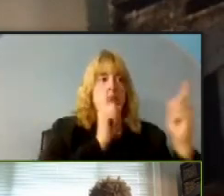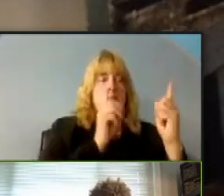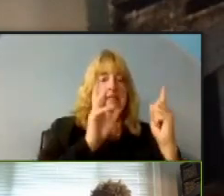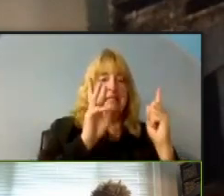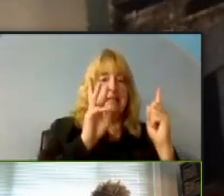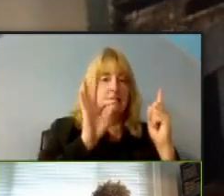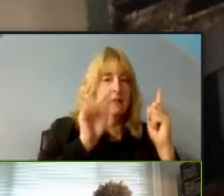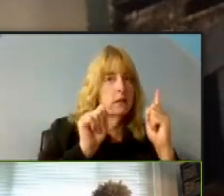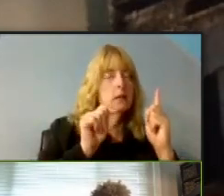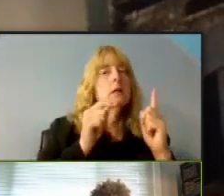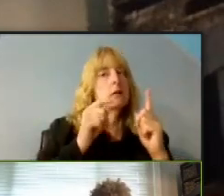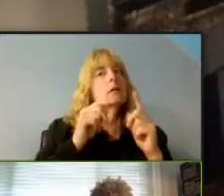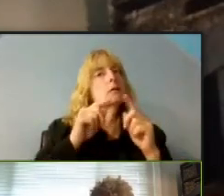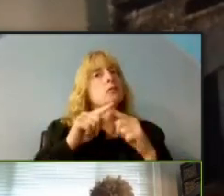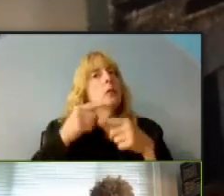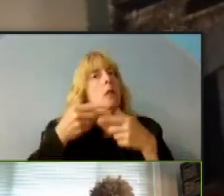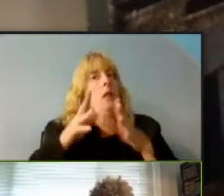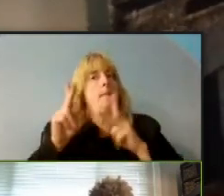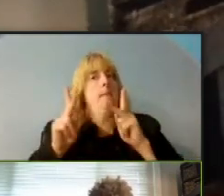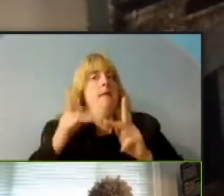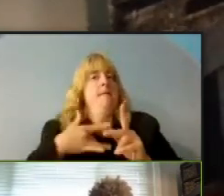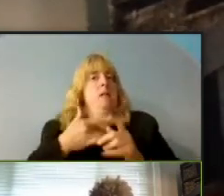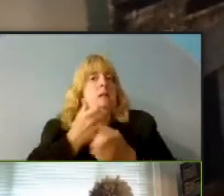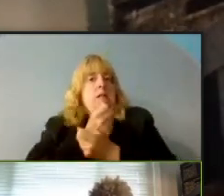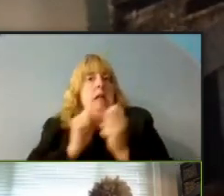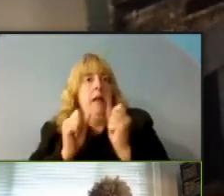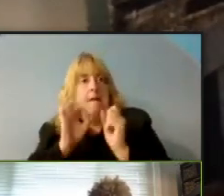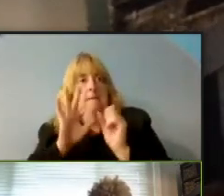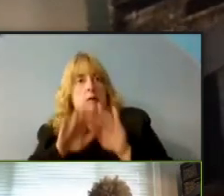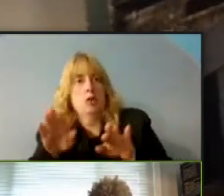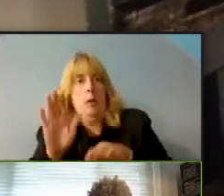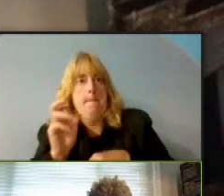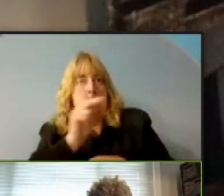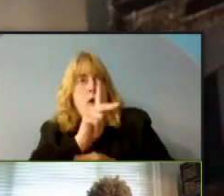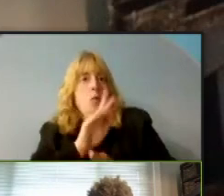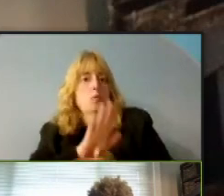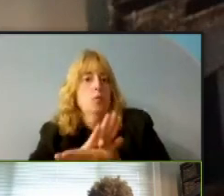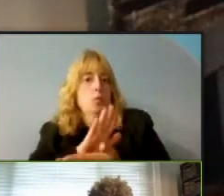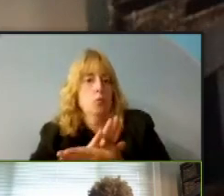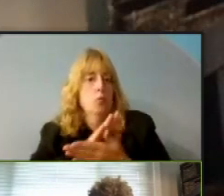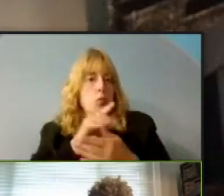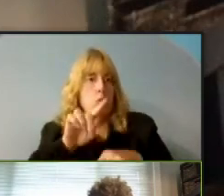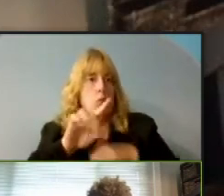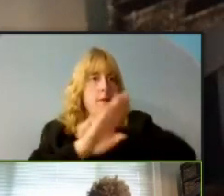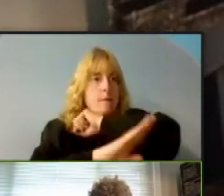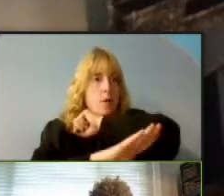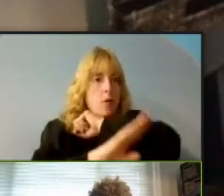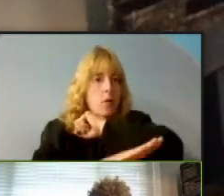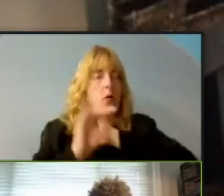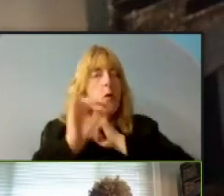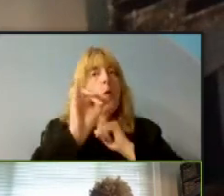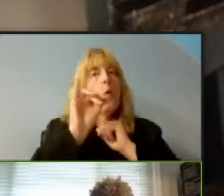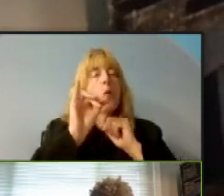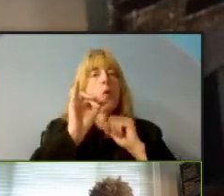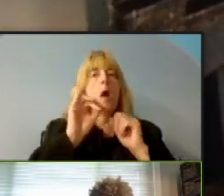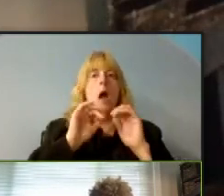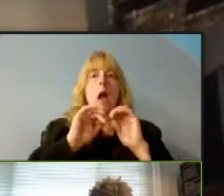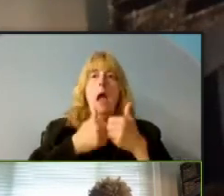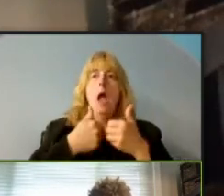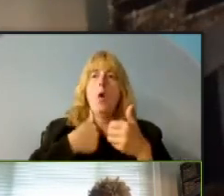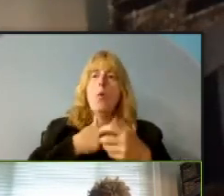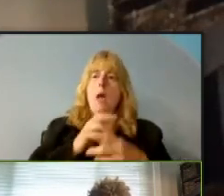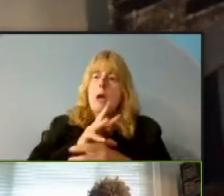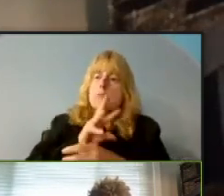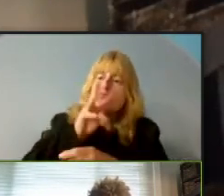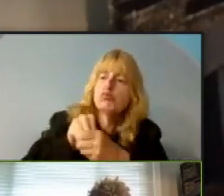We're also considering engagement. We track how we're engaging with our families,